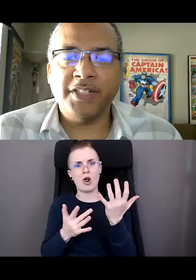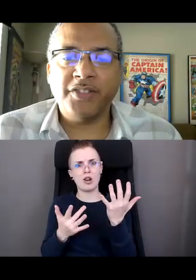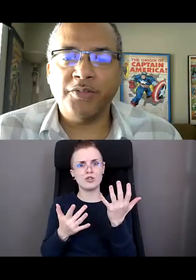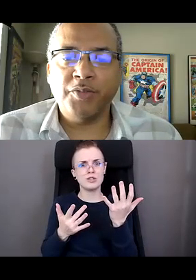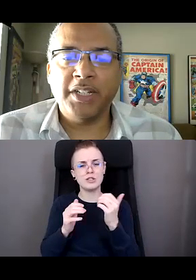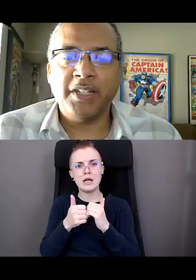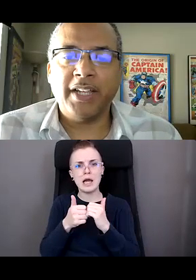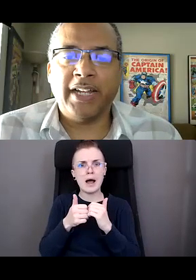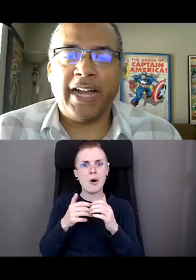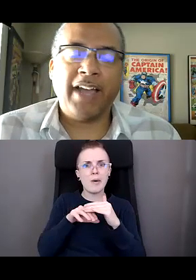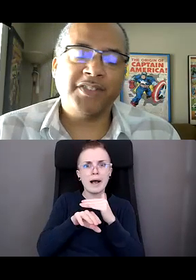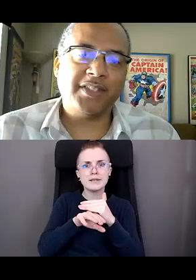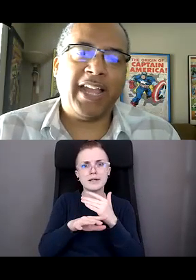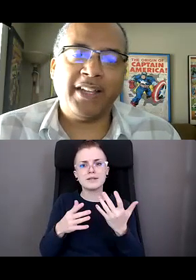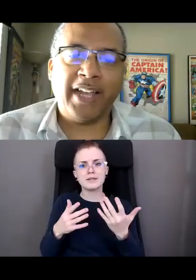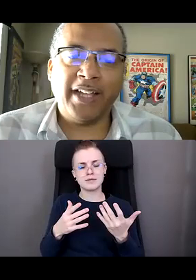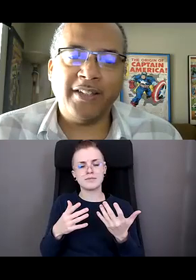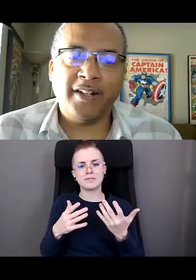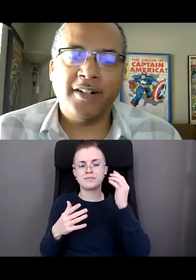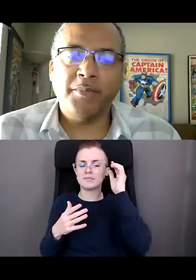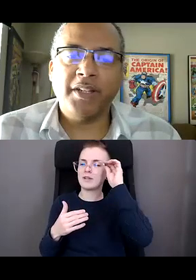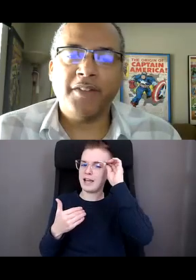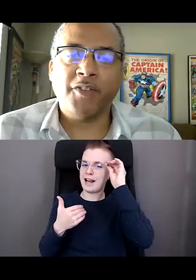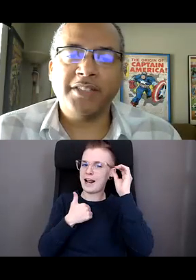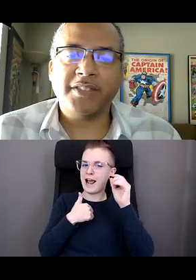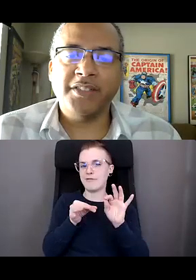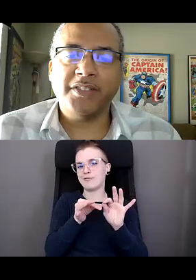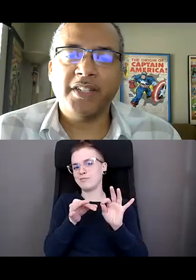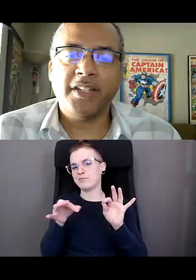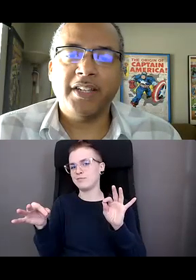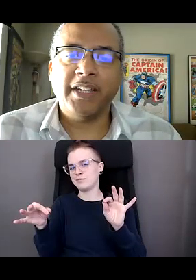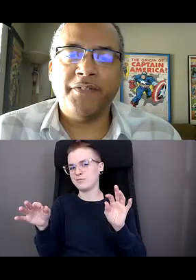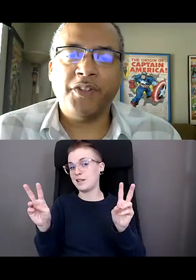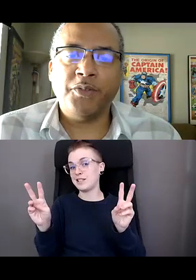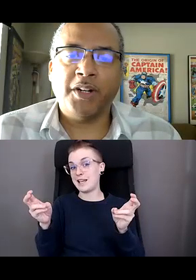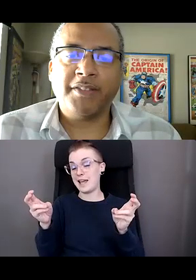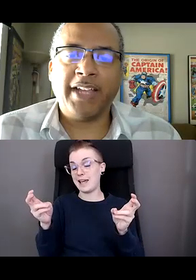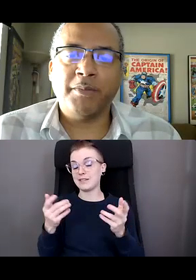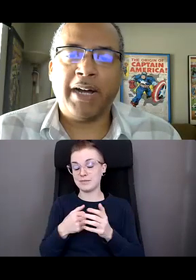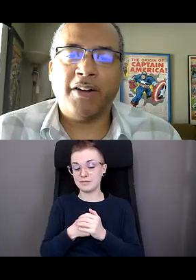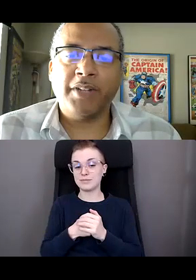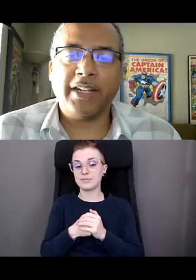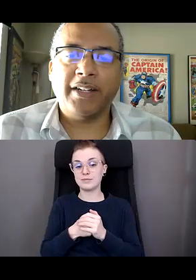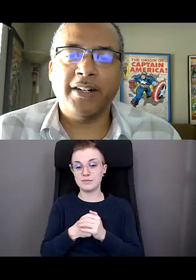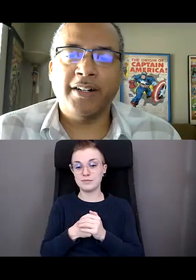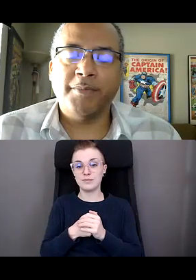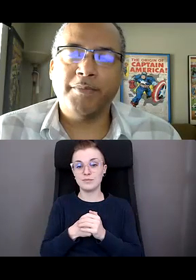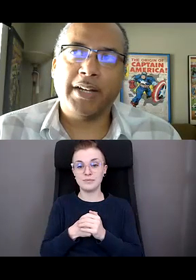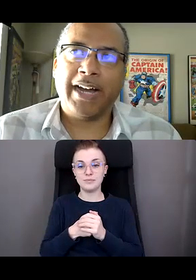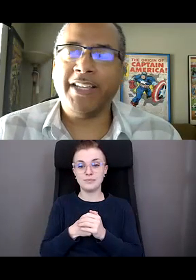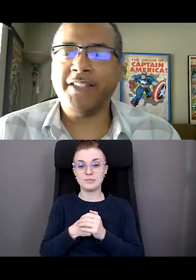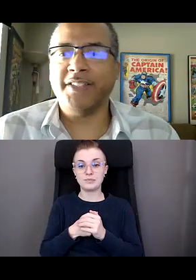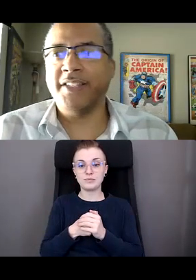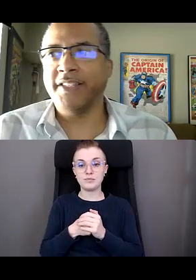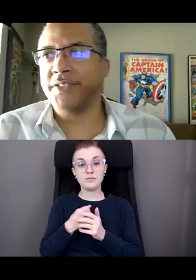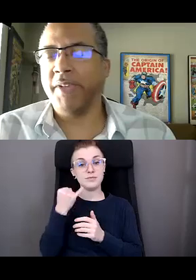entered into. And I have a saying that, for instance, if you are thinking about